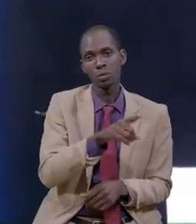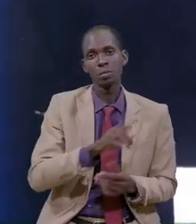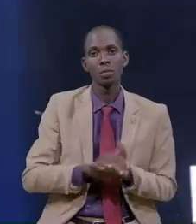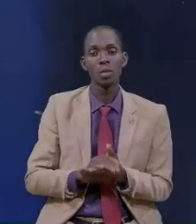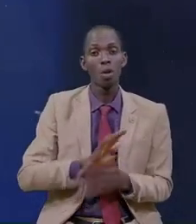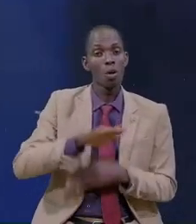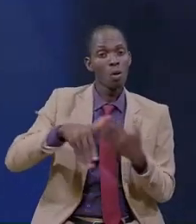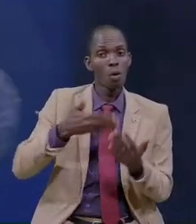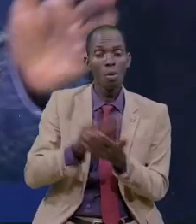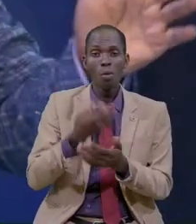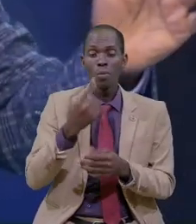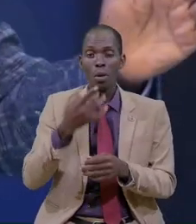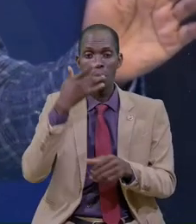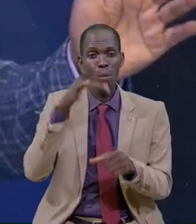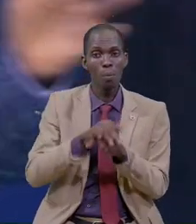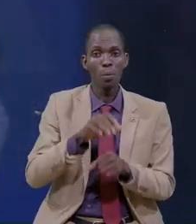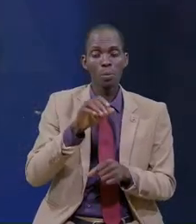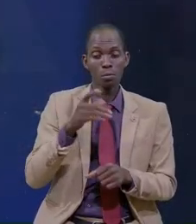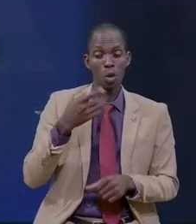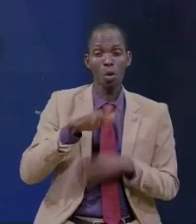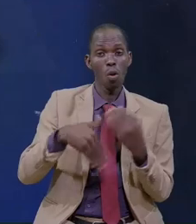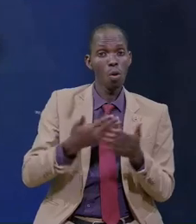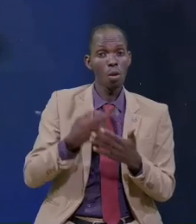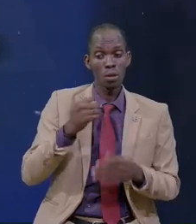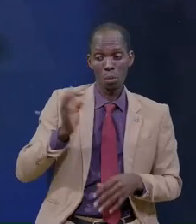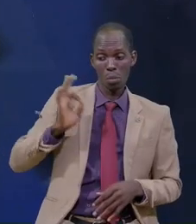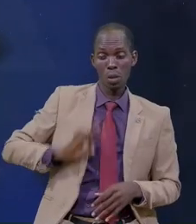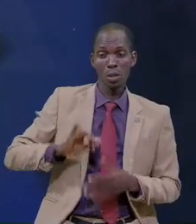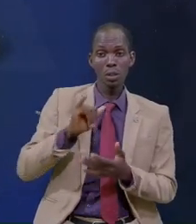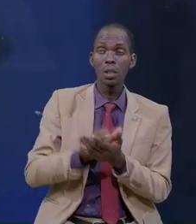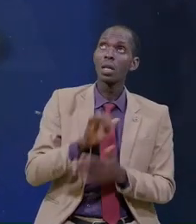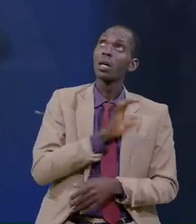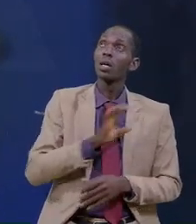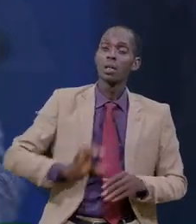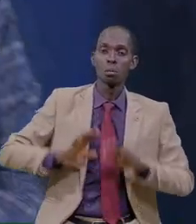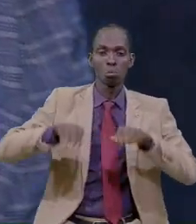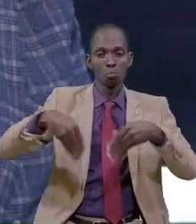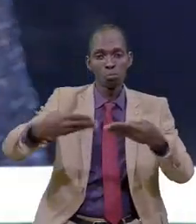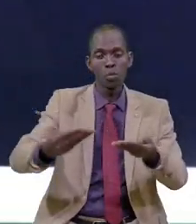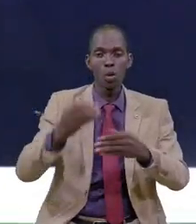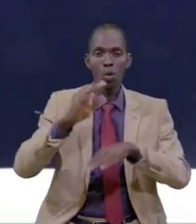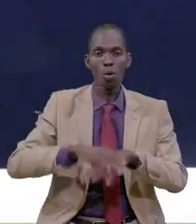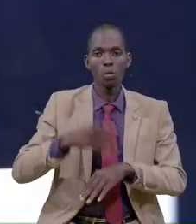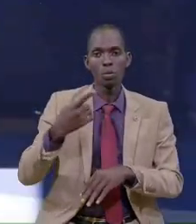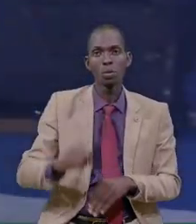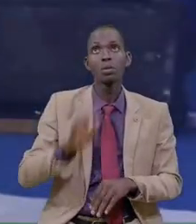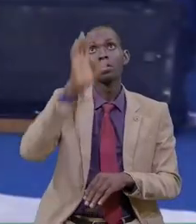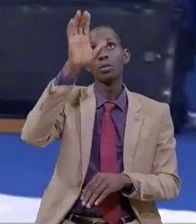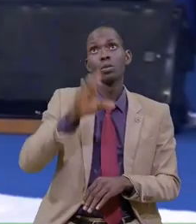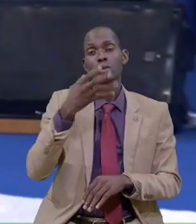All the promises, all the benefits that Christ provided on the cross of Calvary.